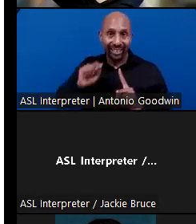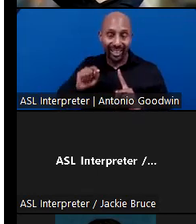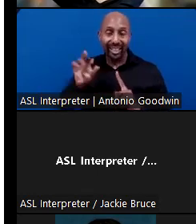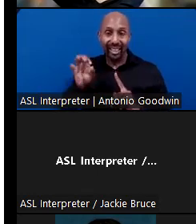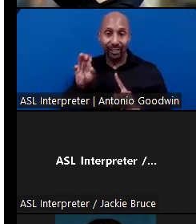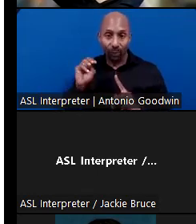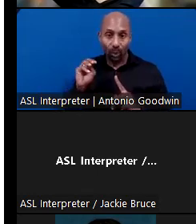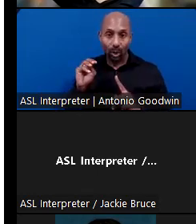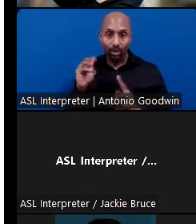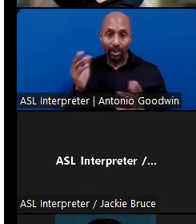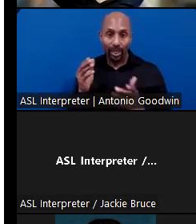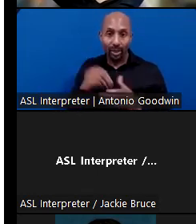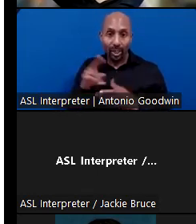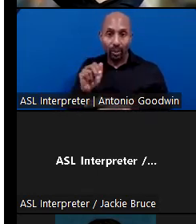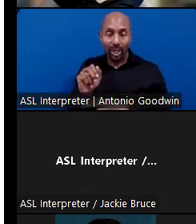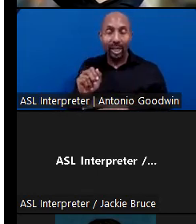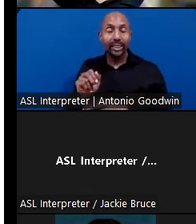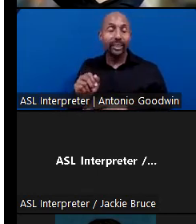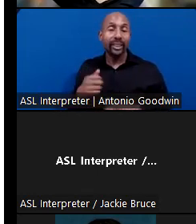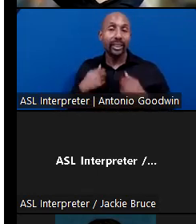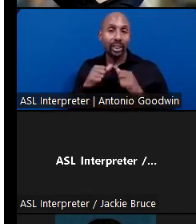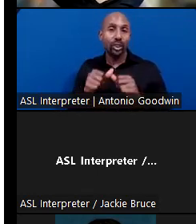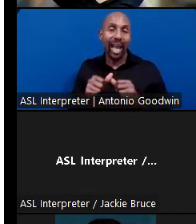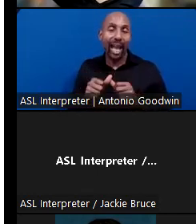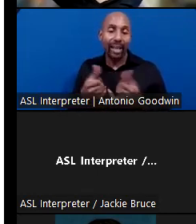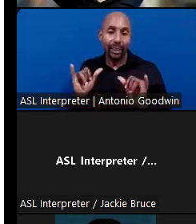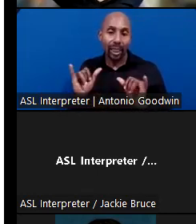heal after about 2 to 4 weeks.